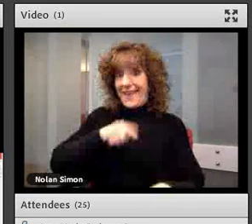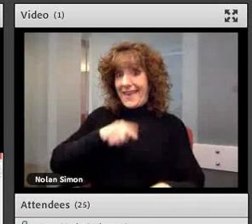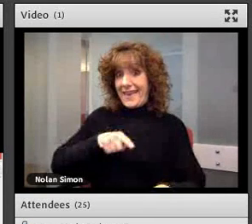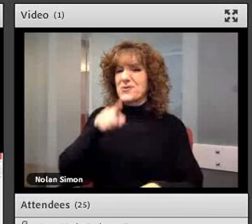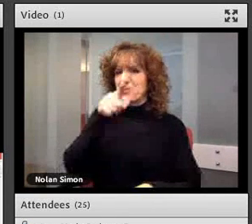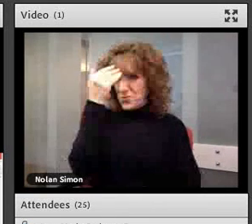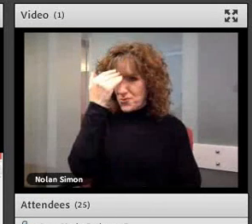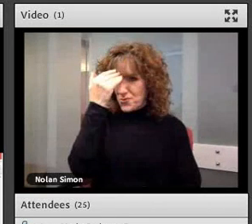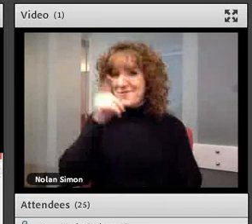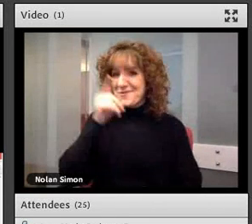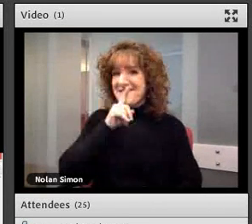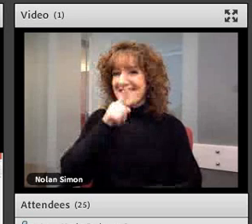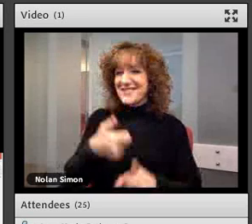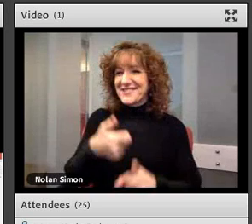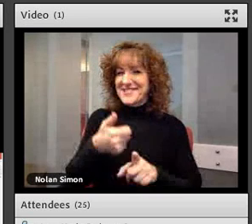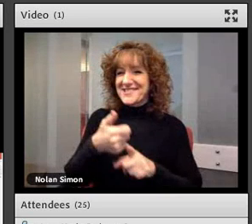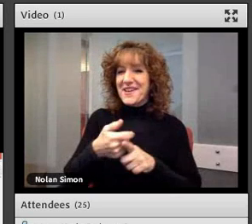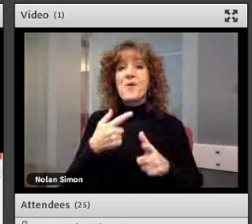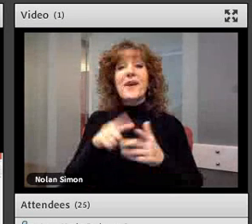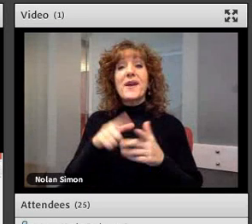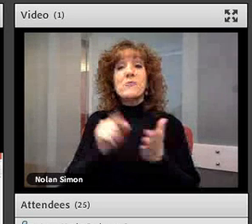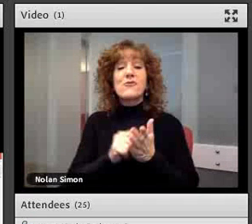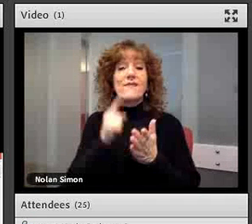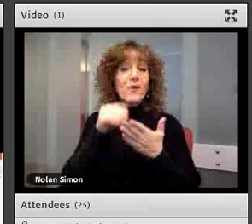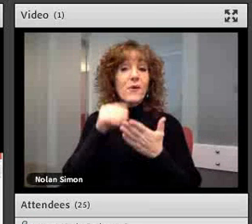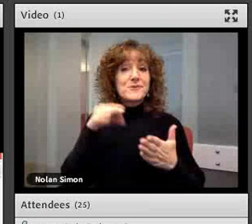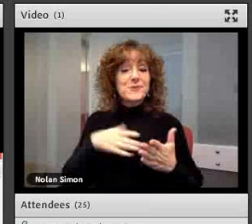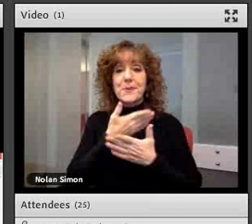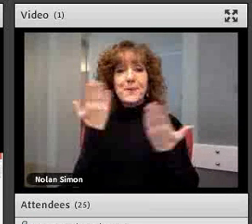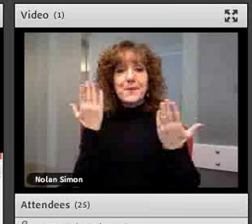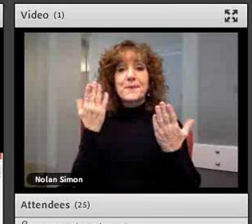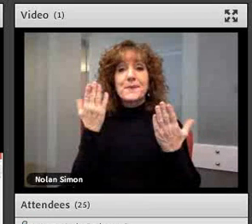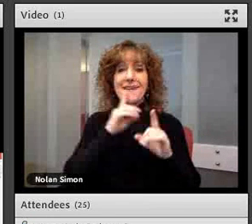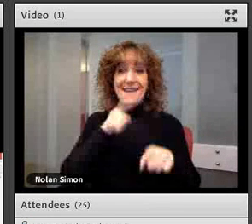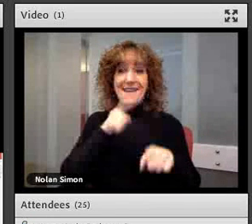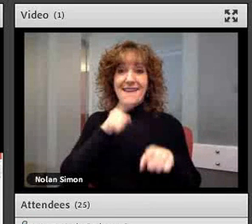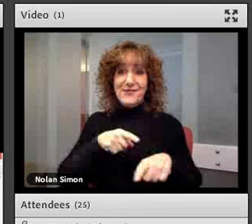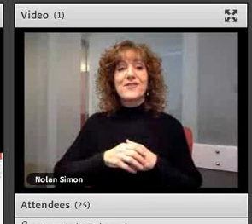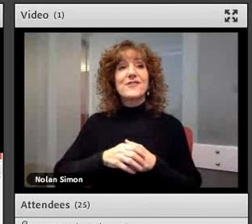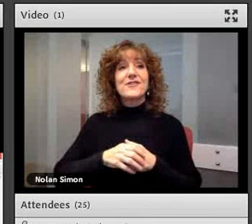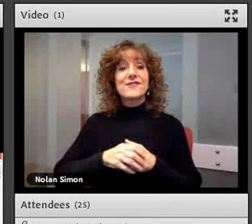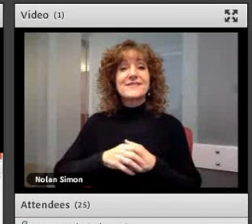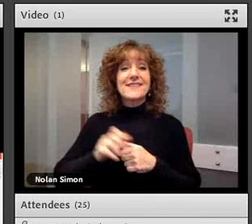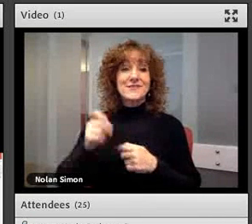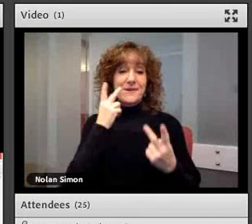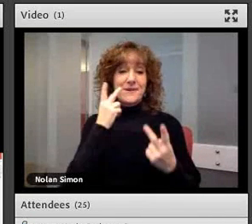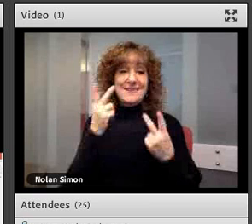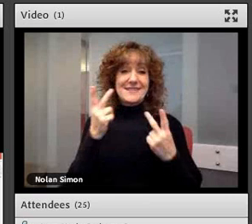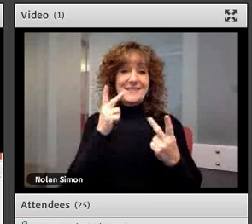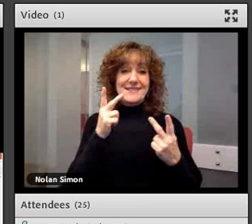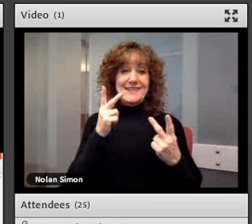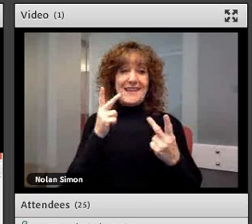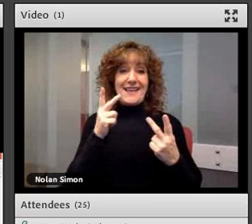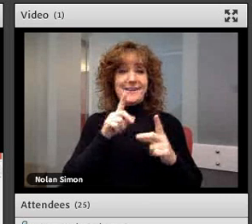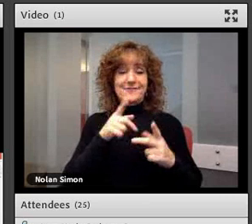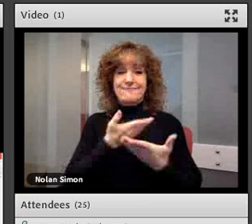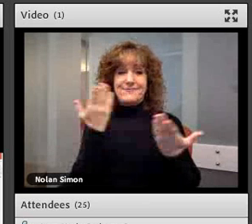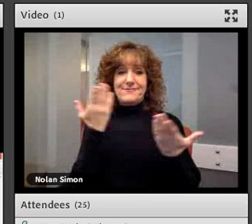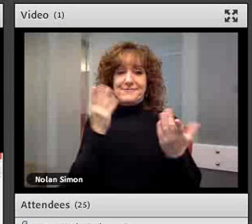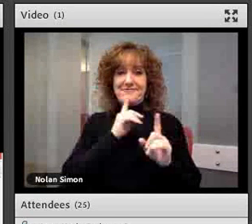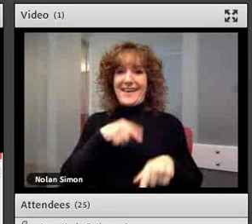you know the answers, or you can print for the students without the answers. So you can see here, the answers aren't